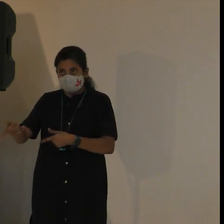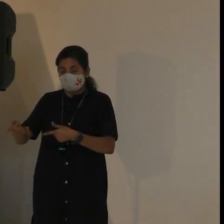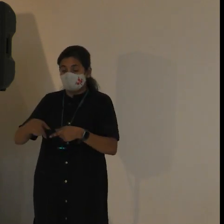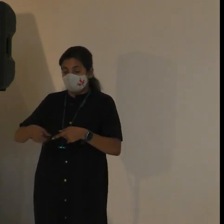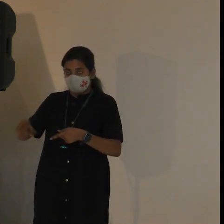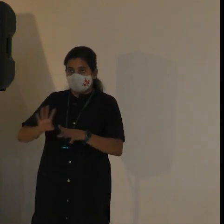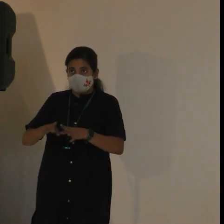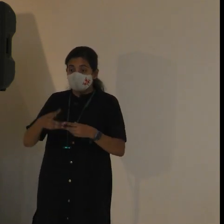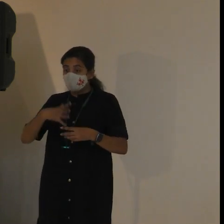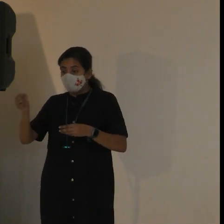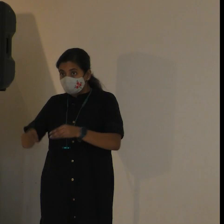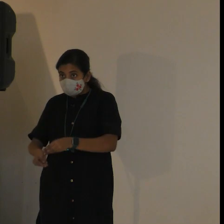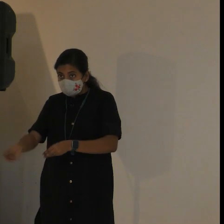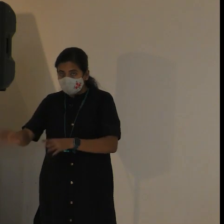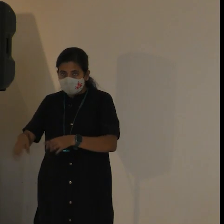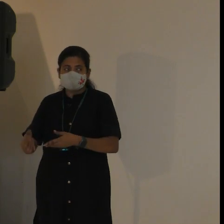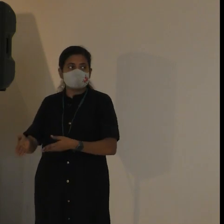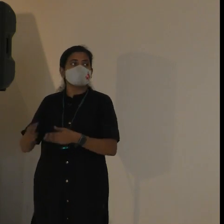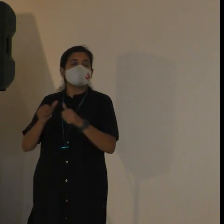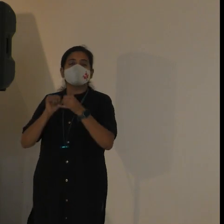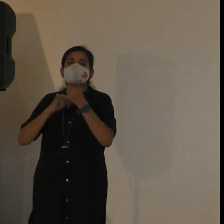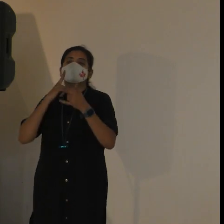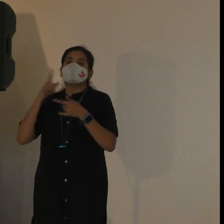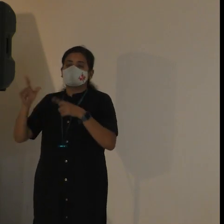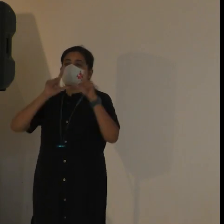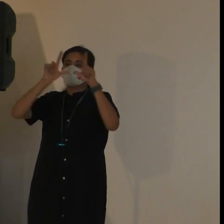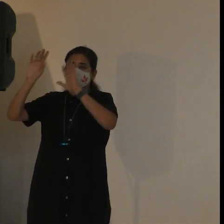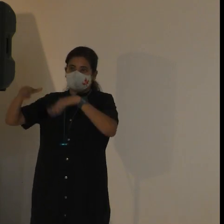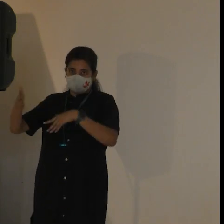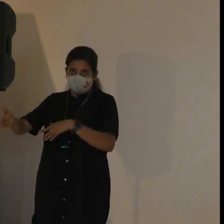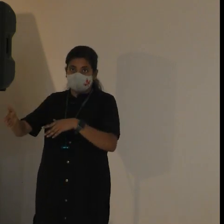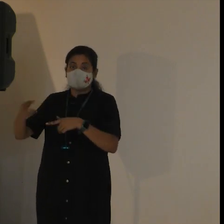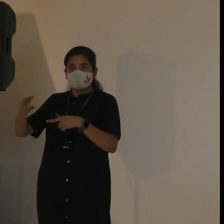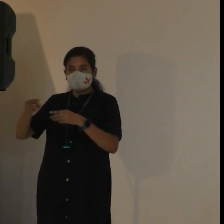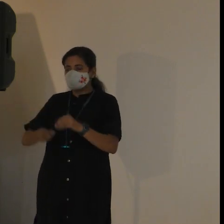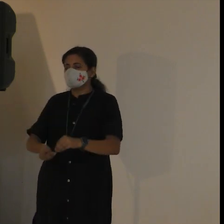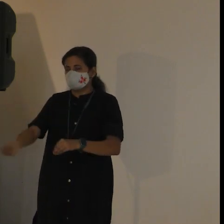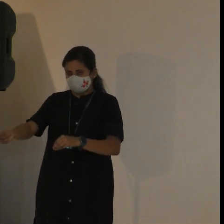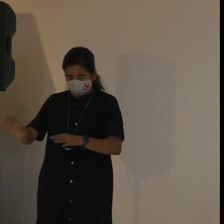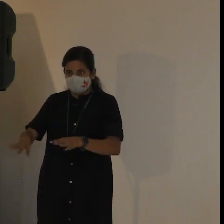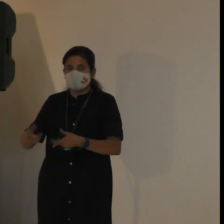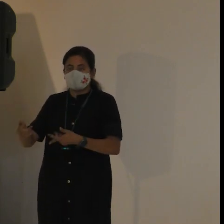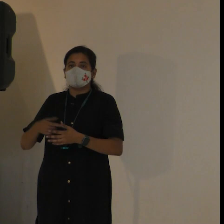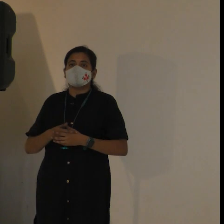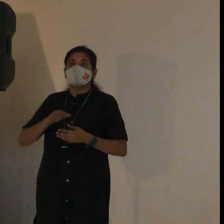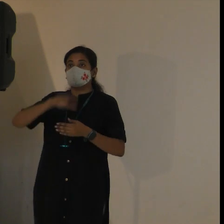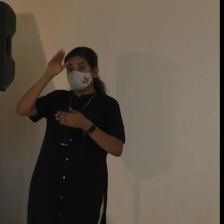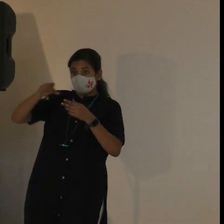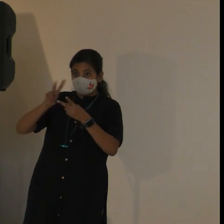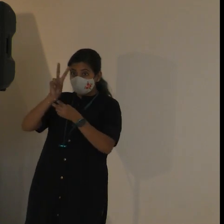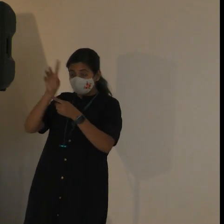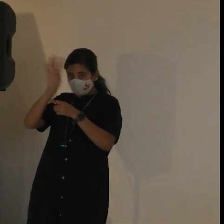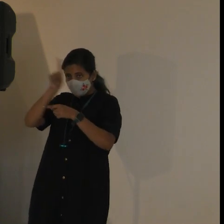Bomjesu and Say Cathedral is the ASI Museum, and you have to walk some distance from there to Holy Hill, where you first